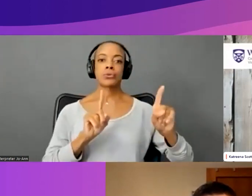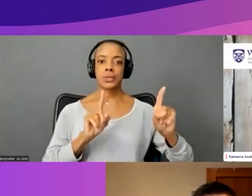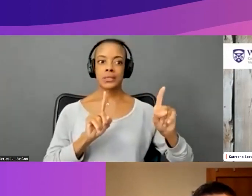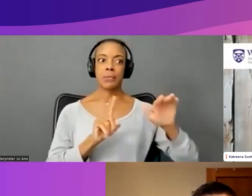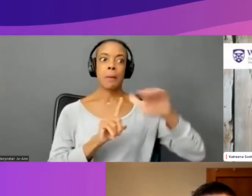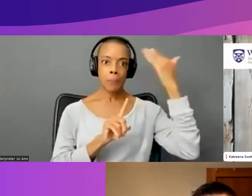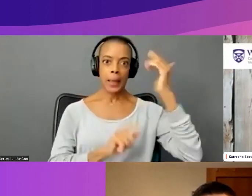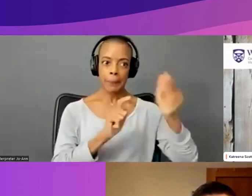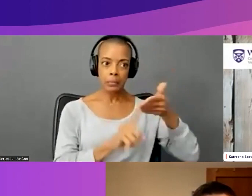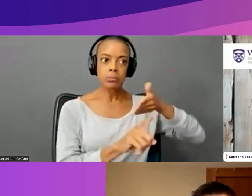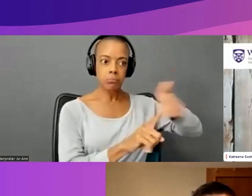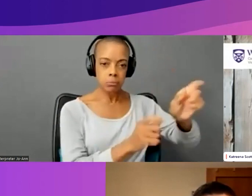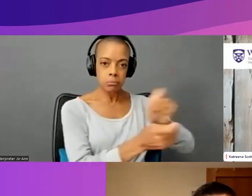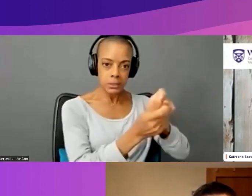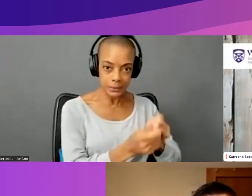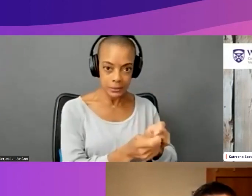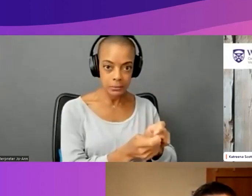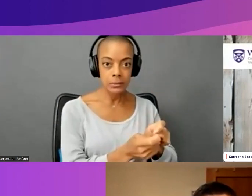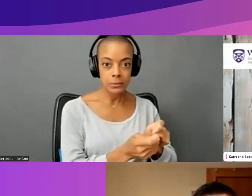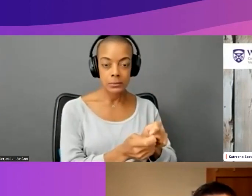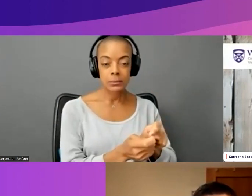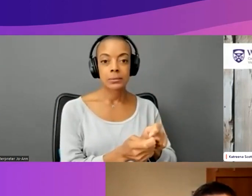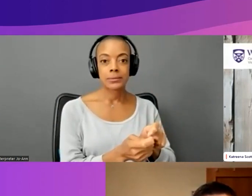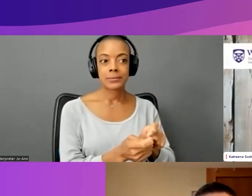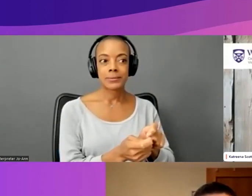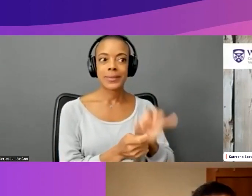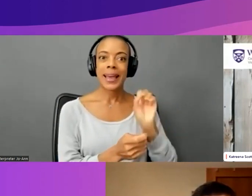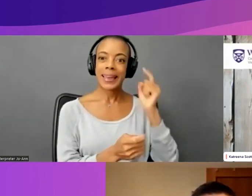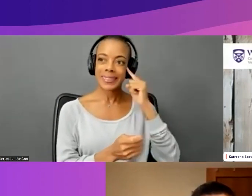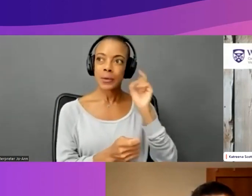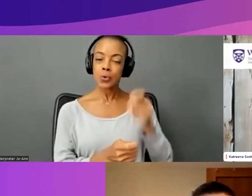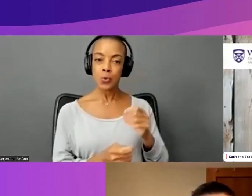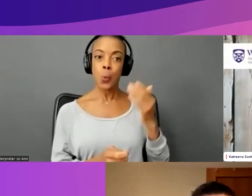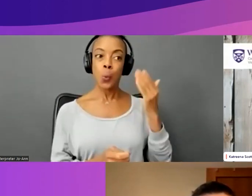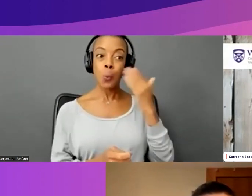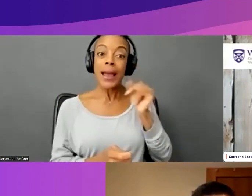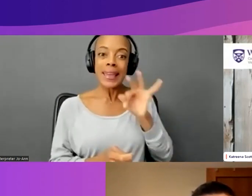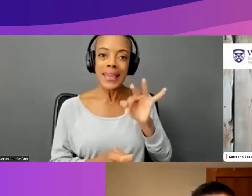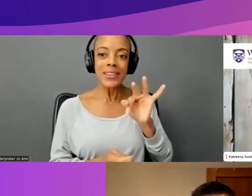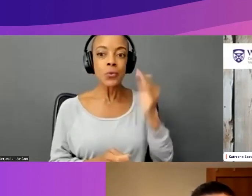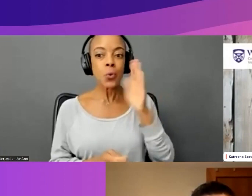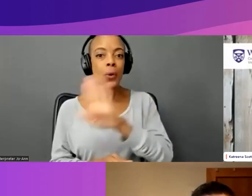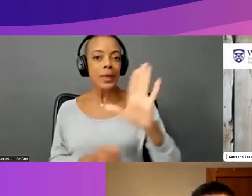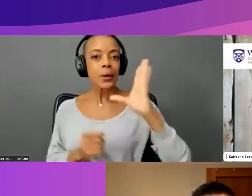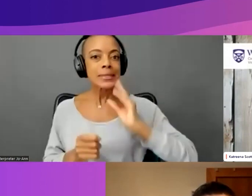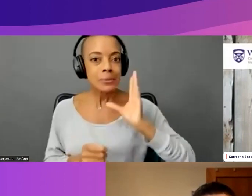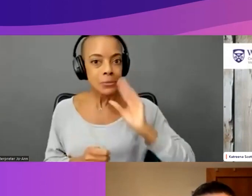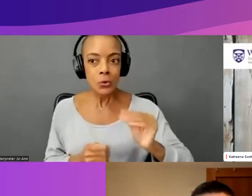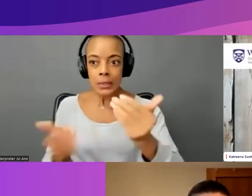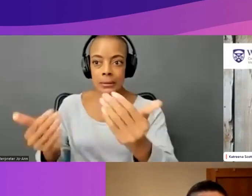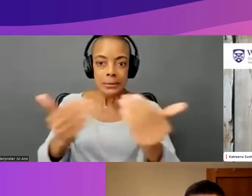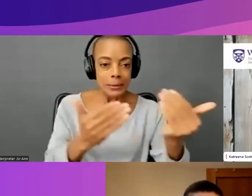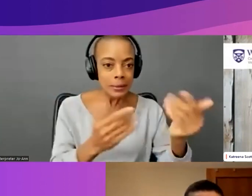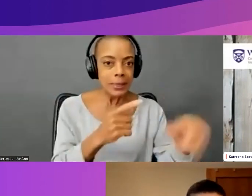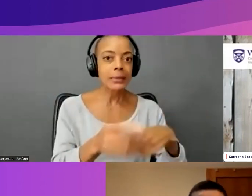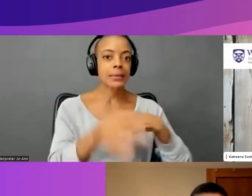think we would know more if we knew about their firsthand experiences as opposed to relying on the quantitative